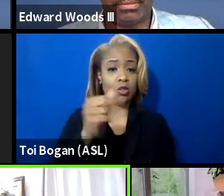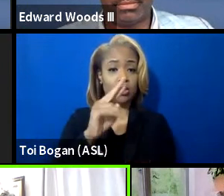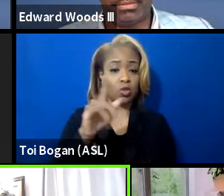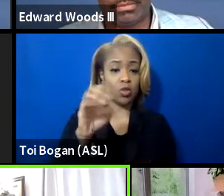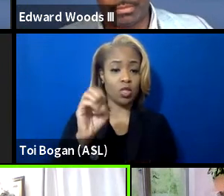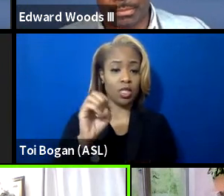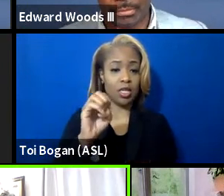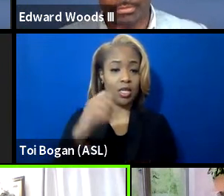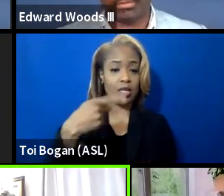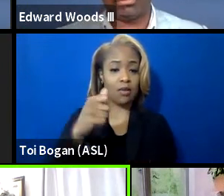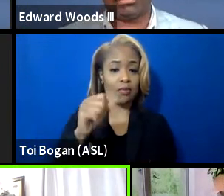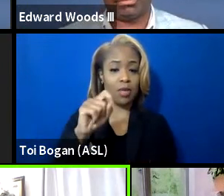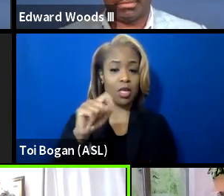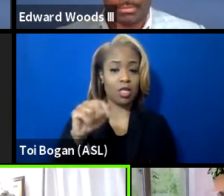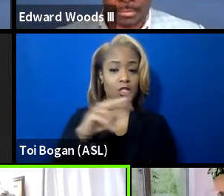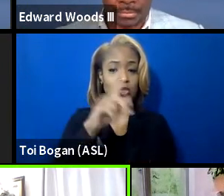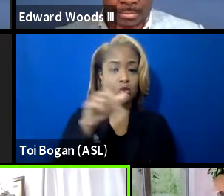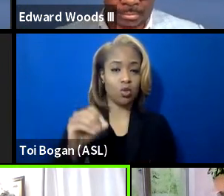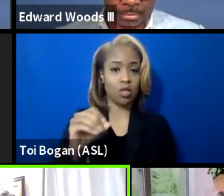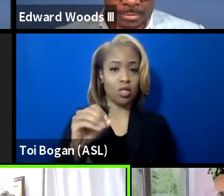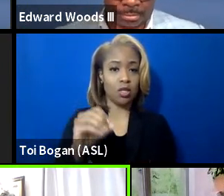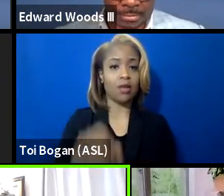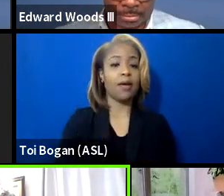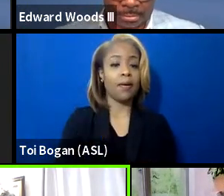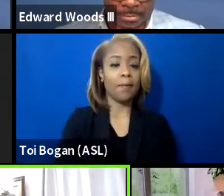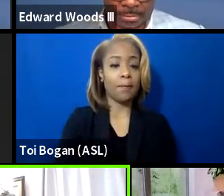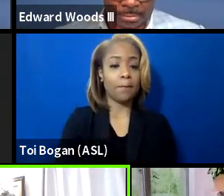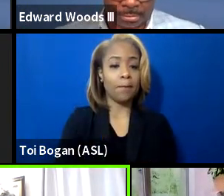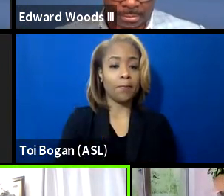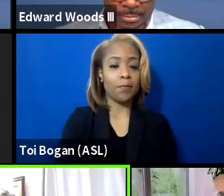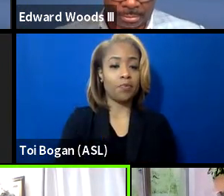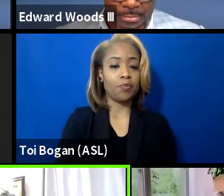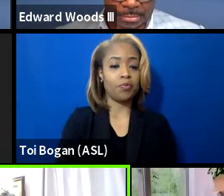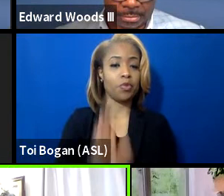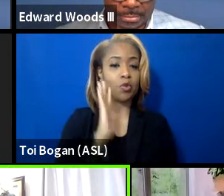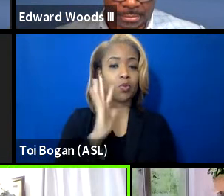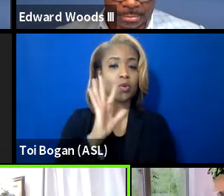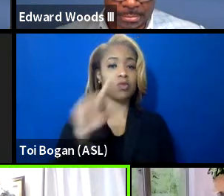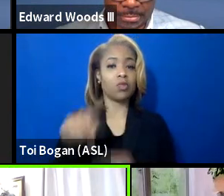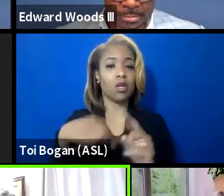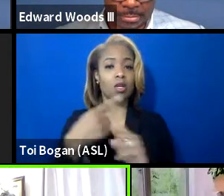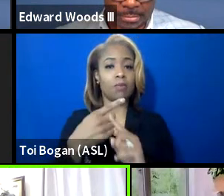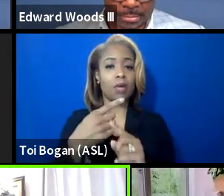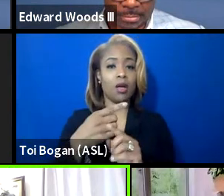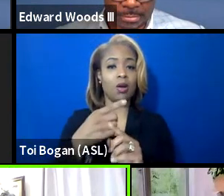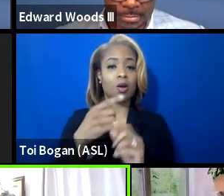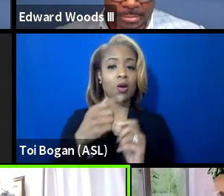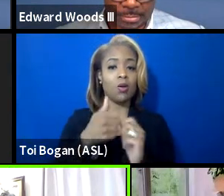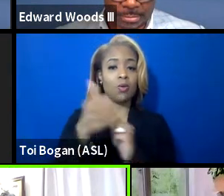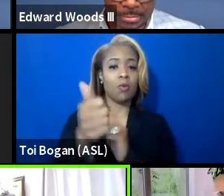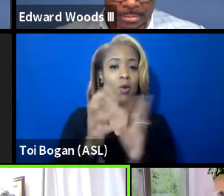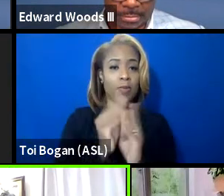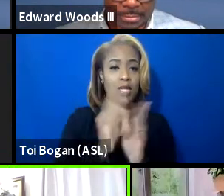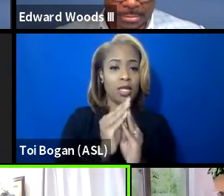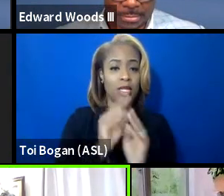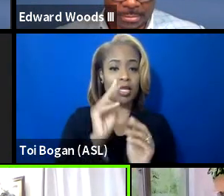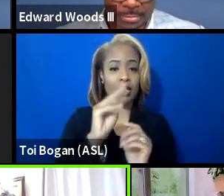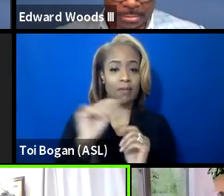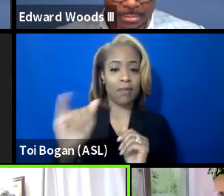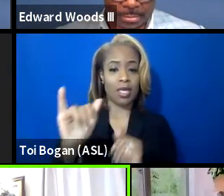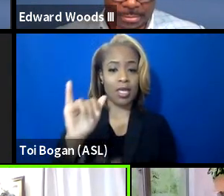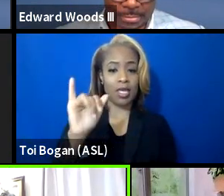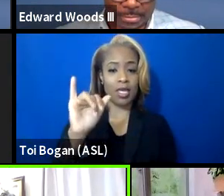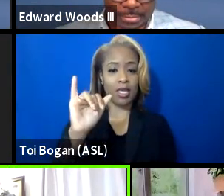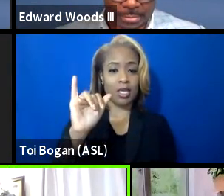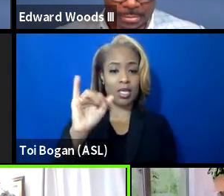Pastula. She is going to talk to us about remote meeting extension for May 6th. So I'm handing it over